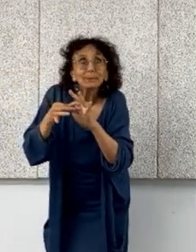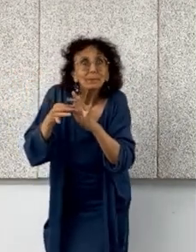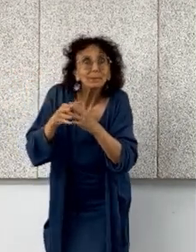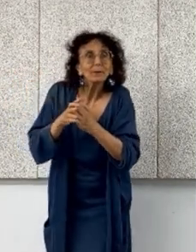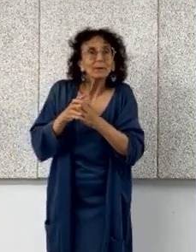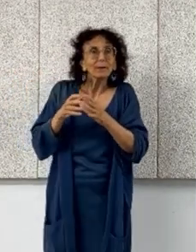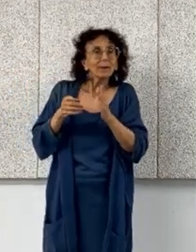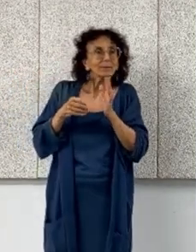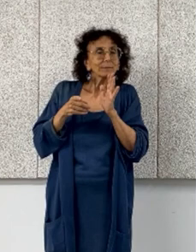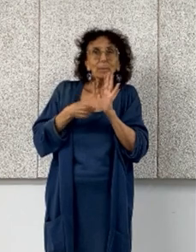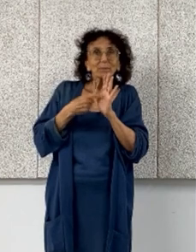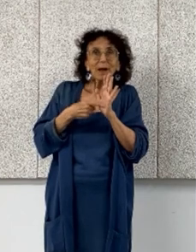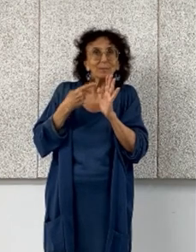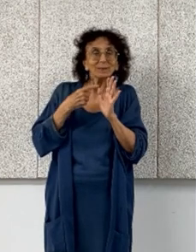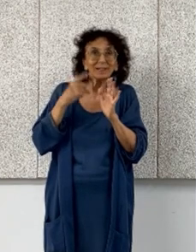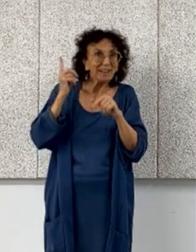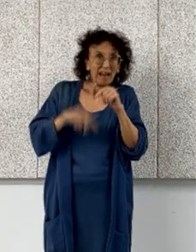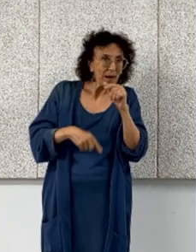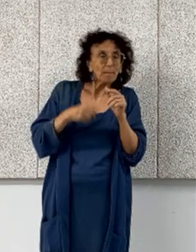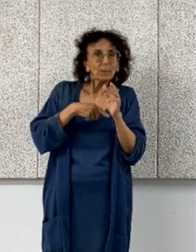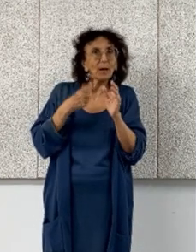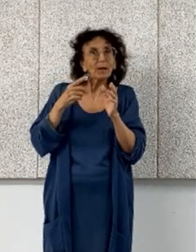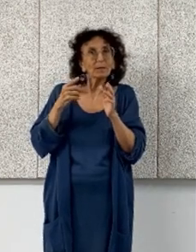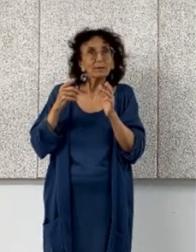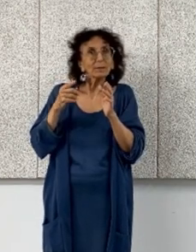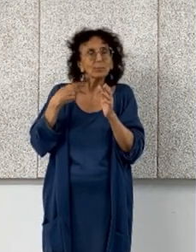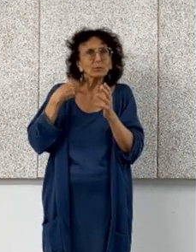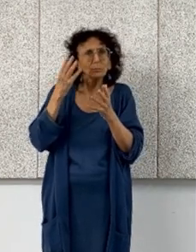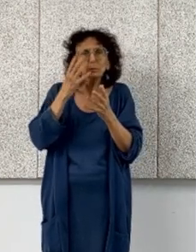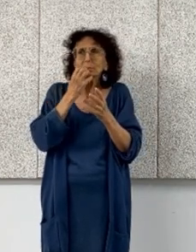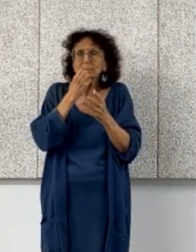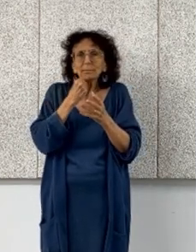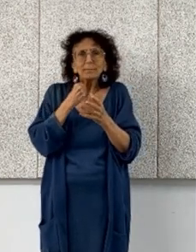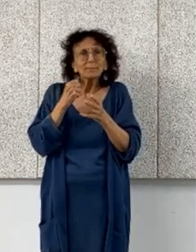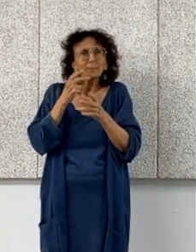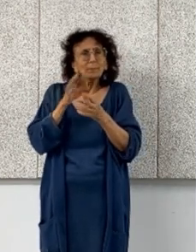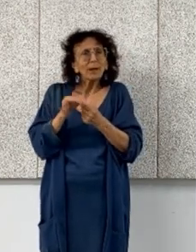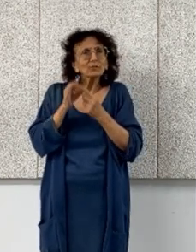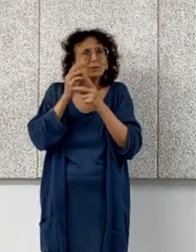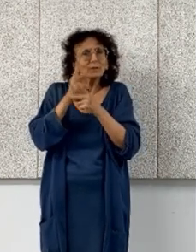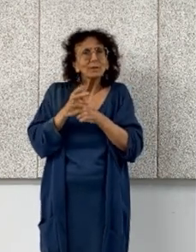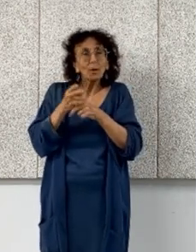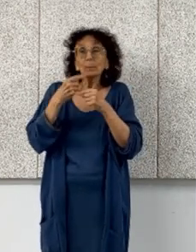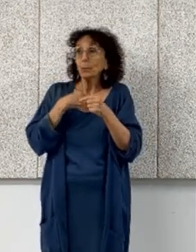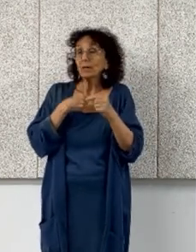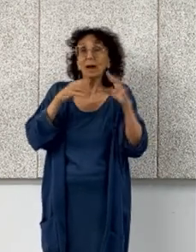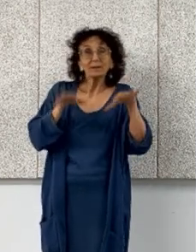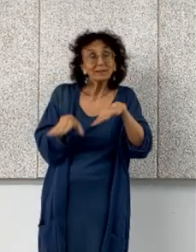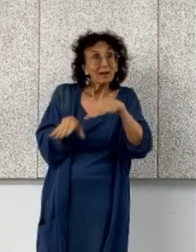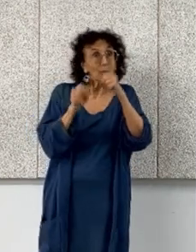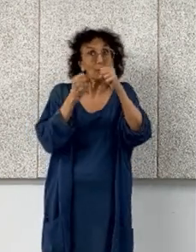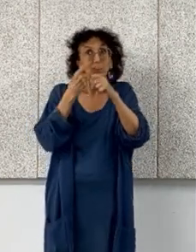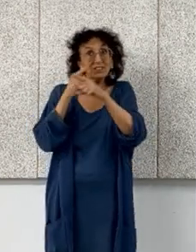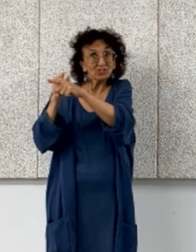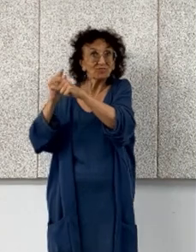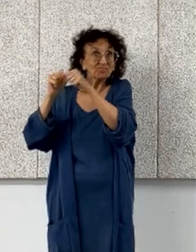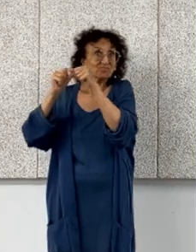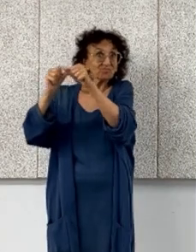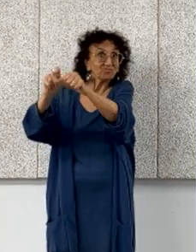you can't plan. But I think in terms of your question about taking over from someone who has been there for a